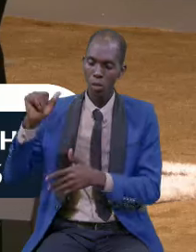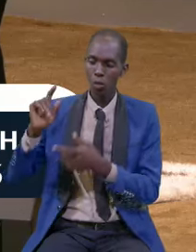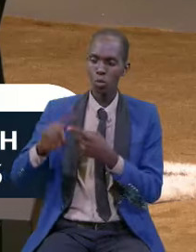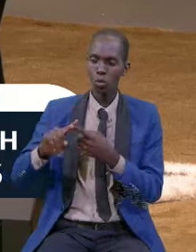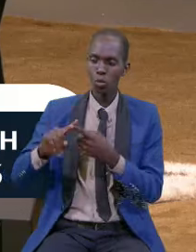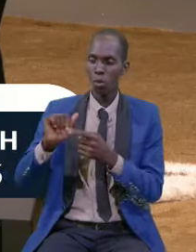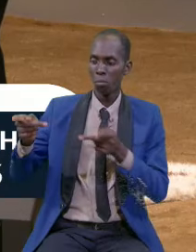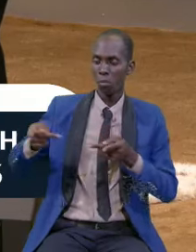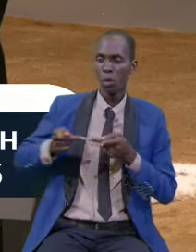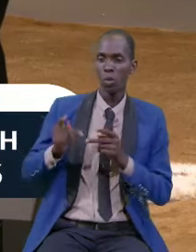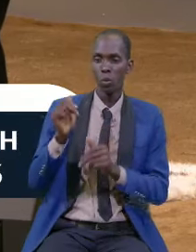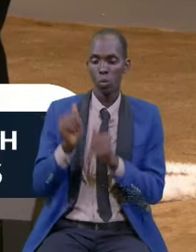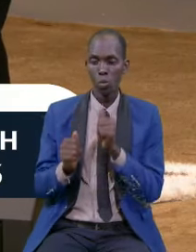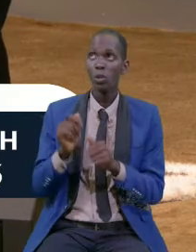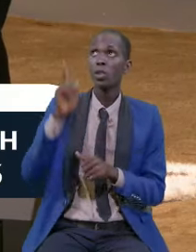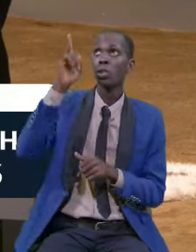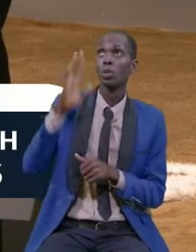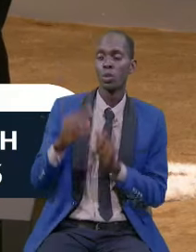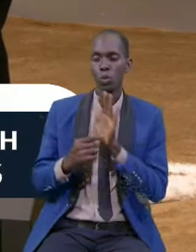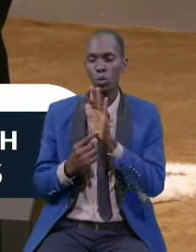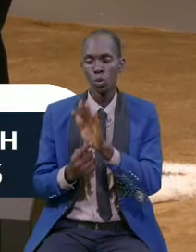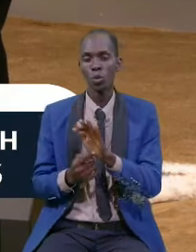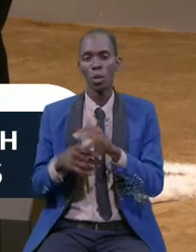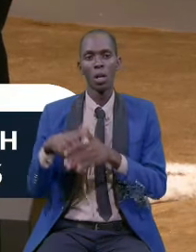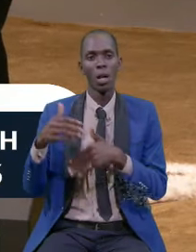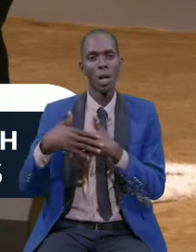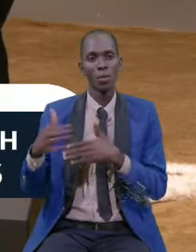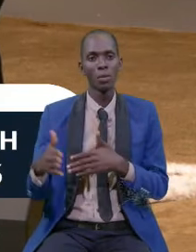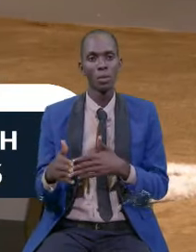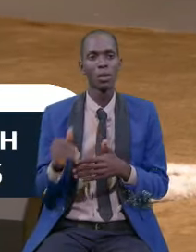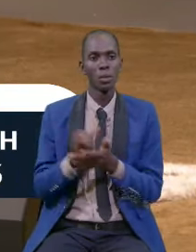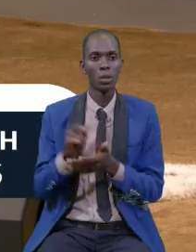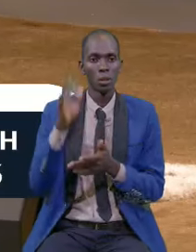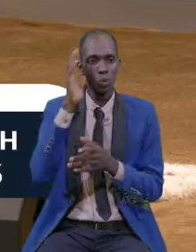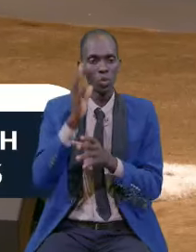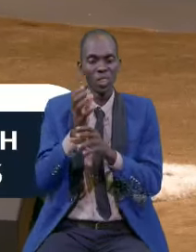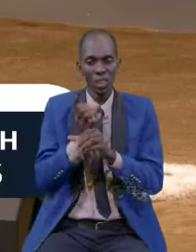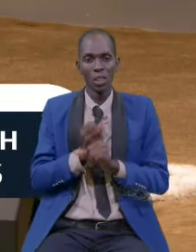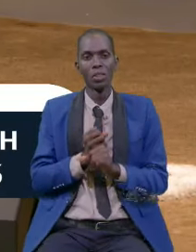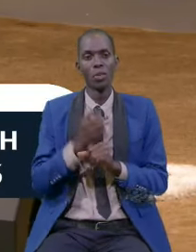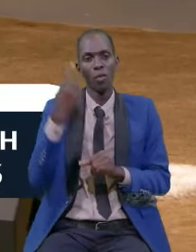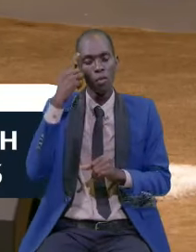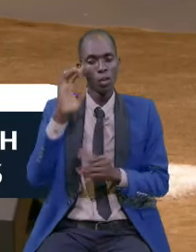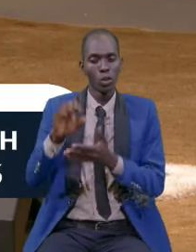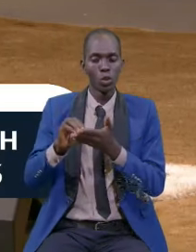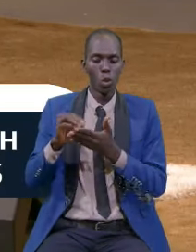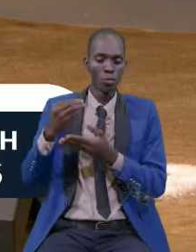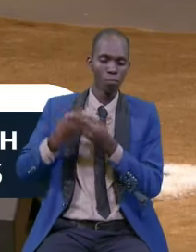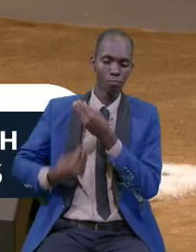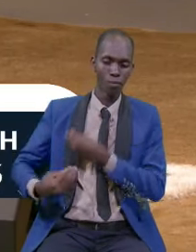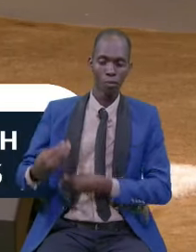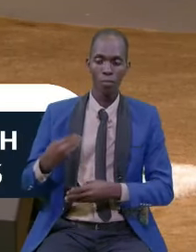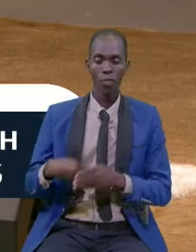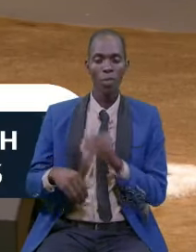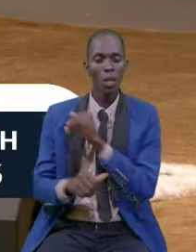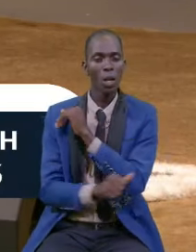he should after receive for an inheritance, obeyed. That's the word. He